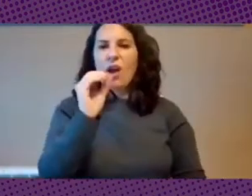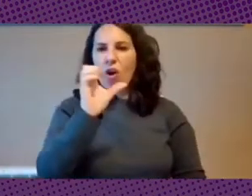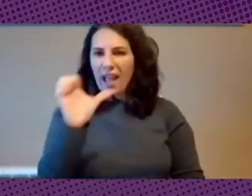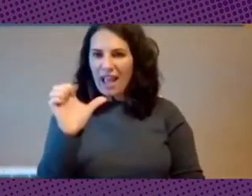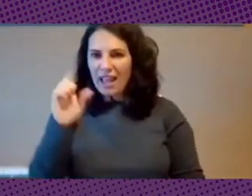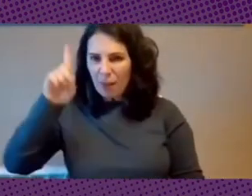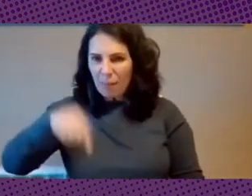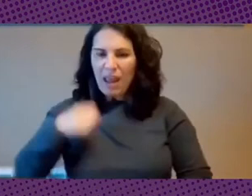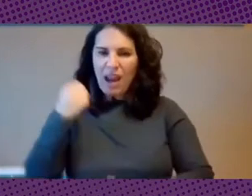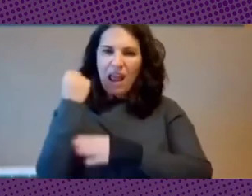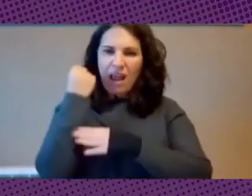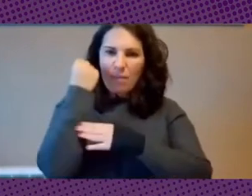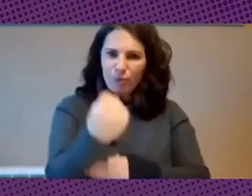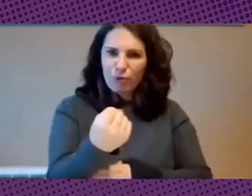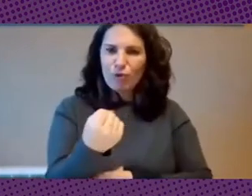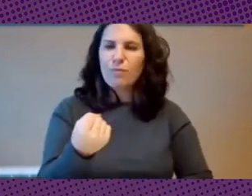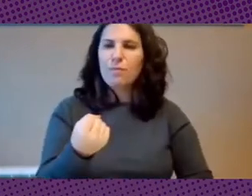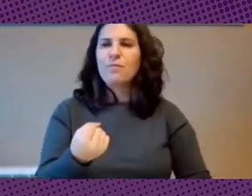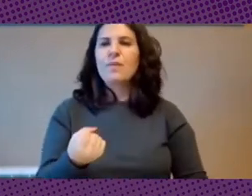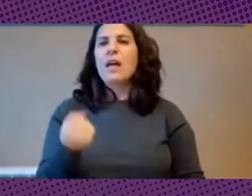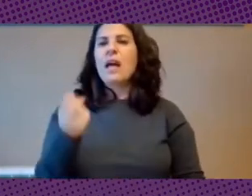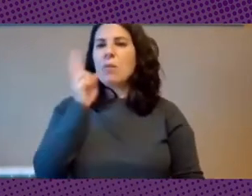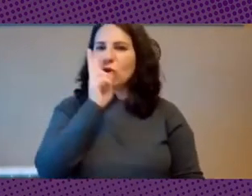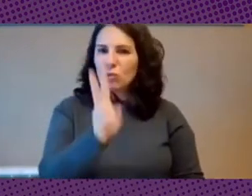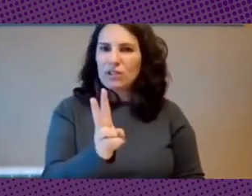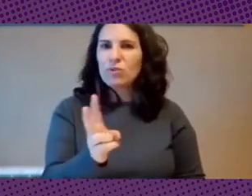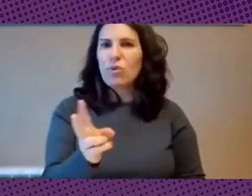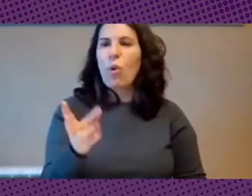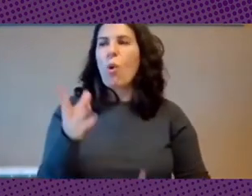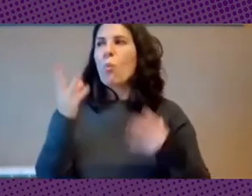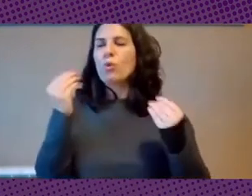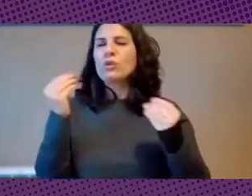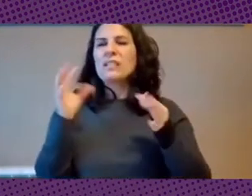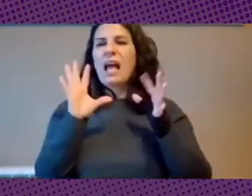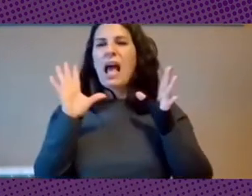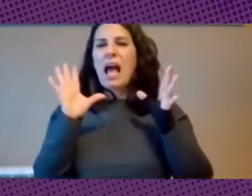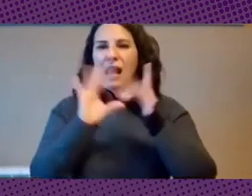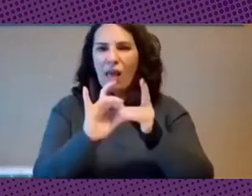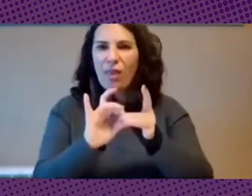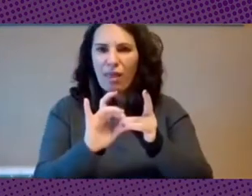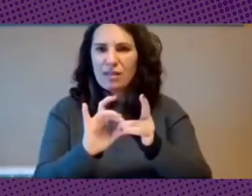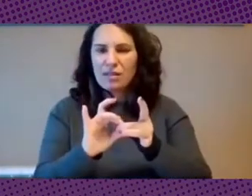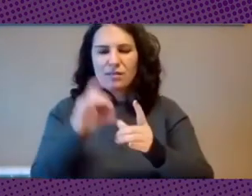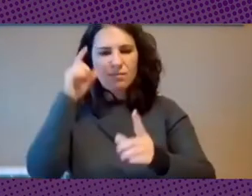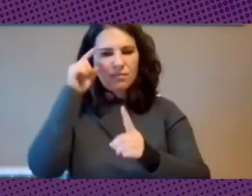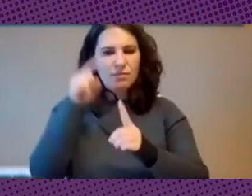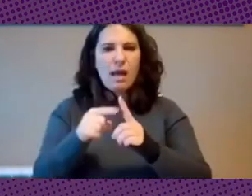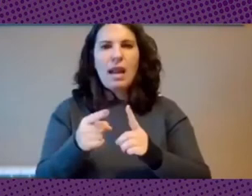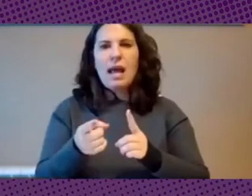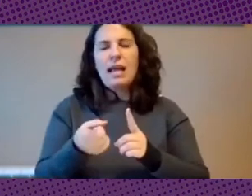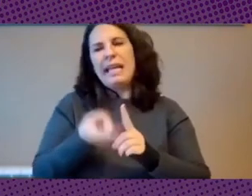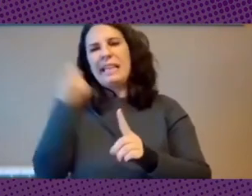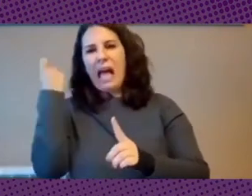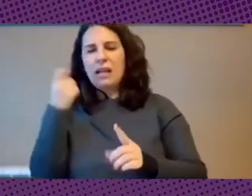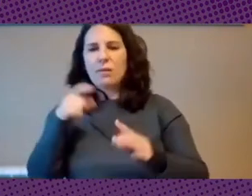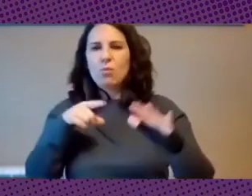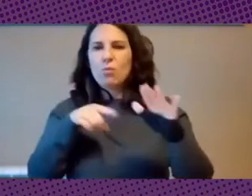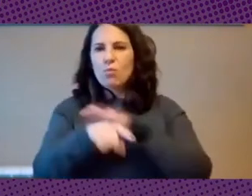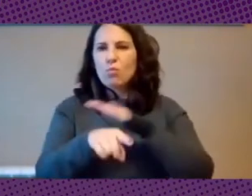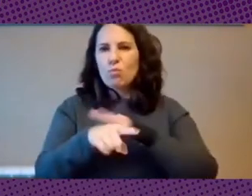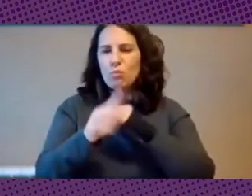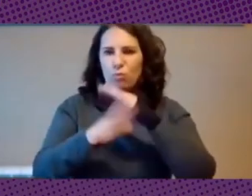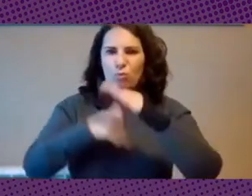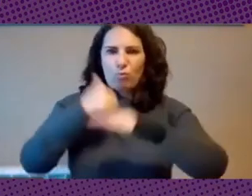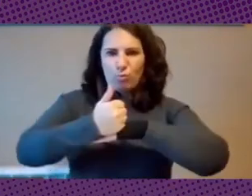alliances with big four to eliminate the bureaucracy, to canalize this money. And